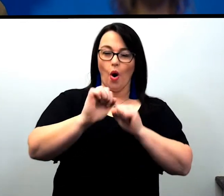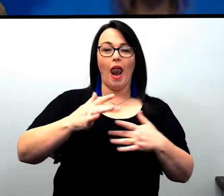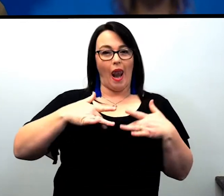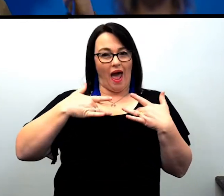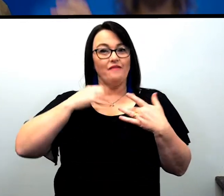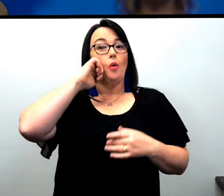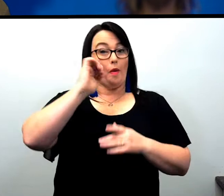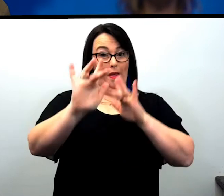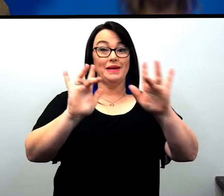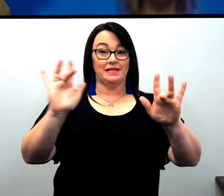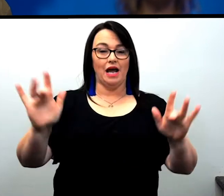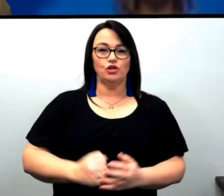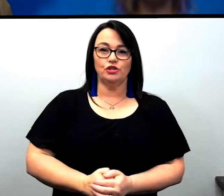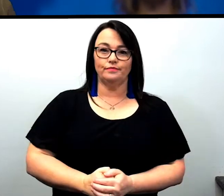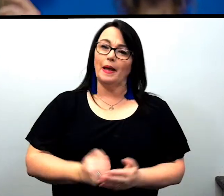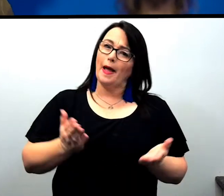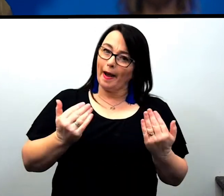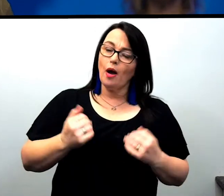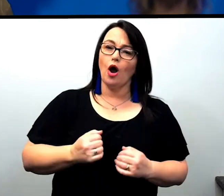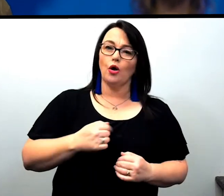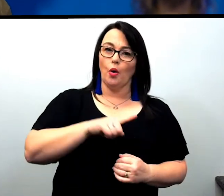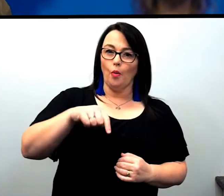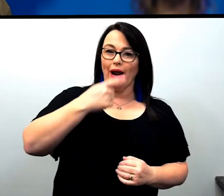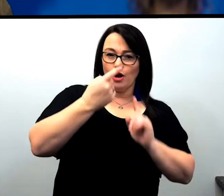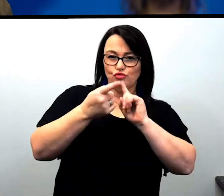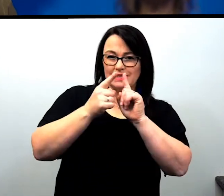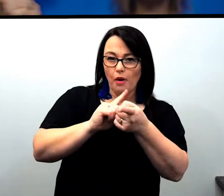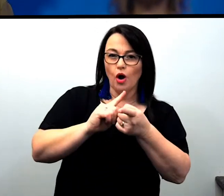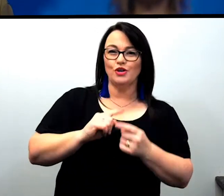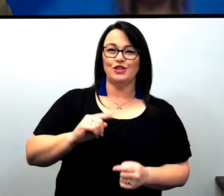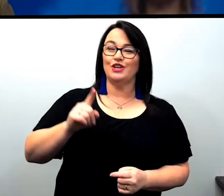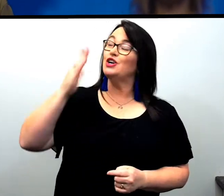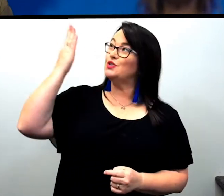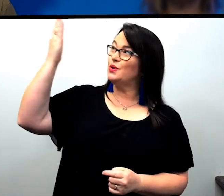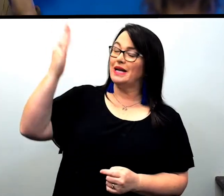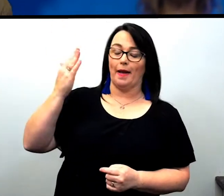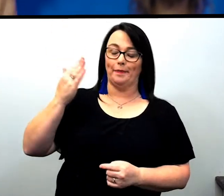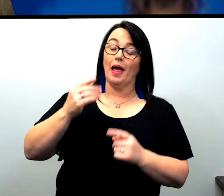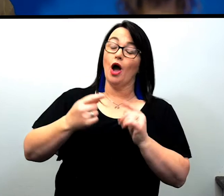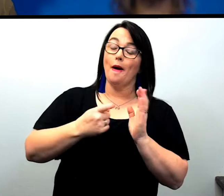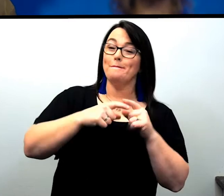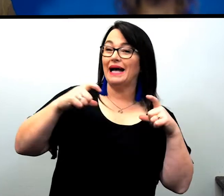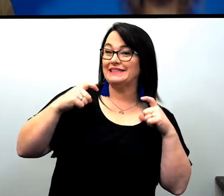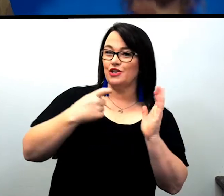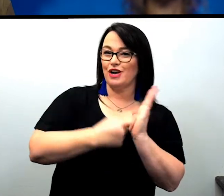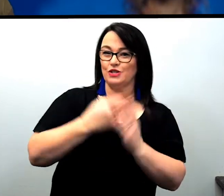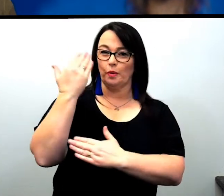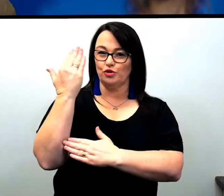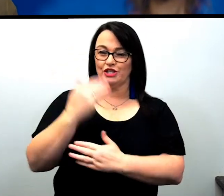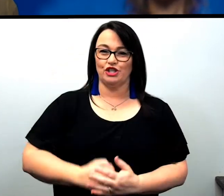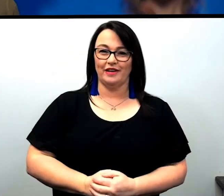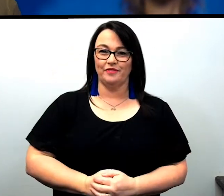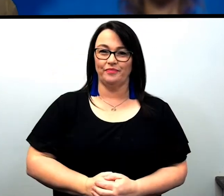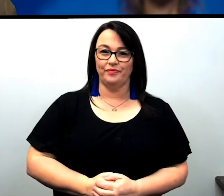whatever location, we're a responsive church. Let's respond to the word of God, and let's all welcome Pastor Russell